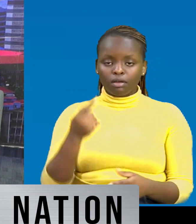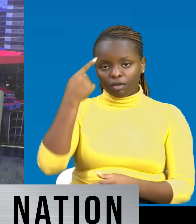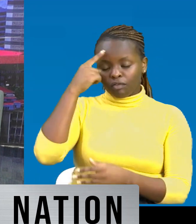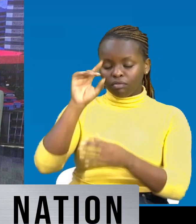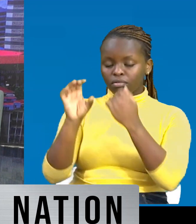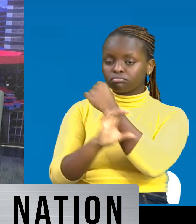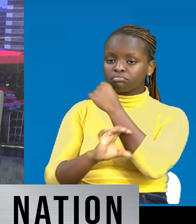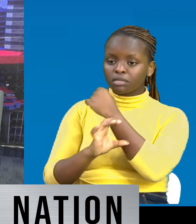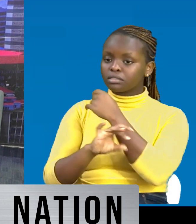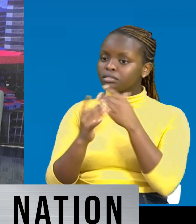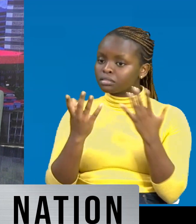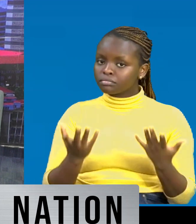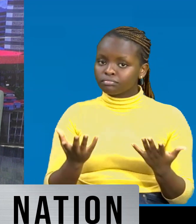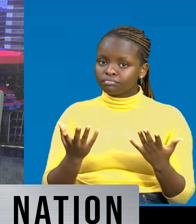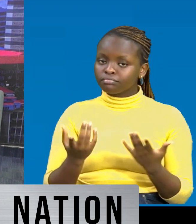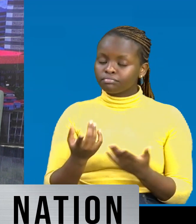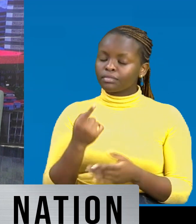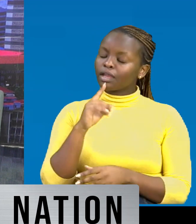have gotten,